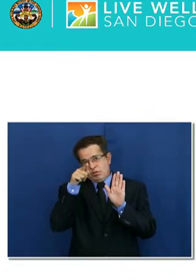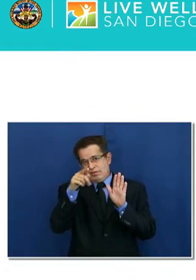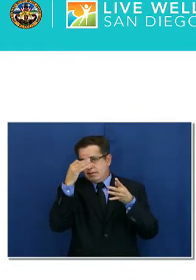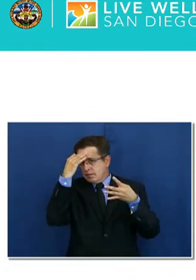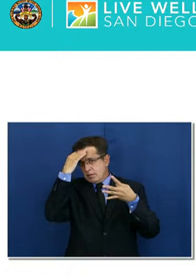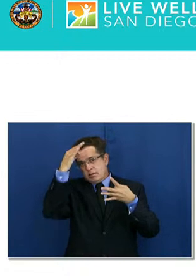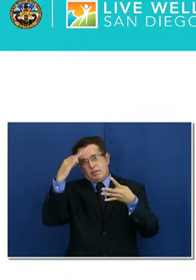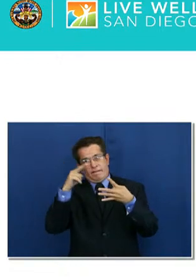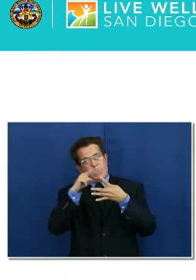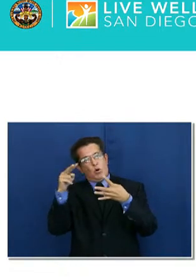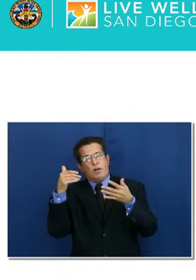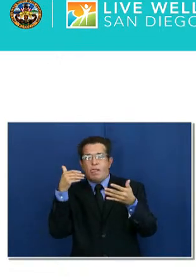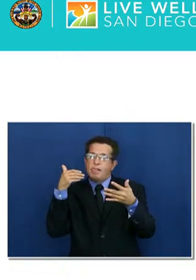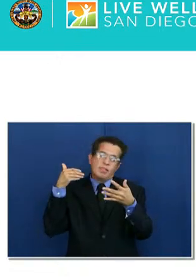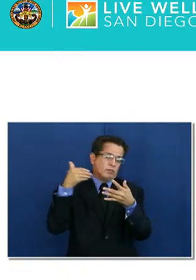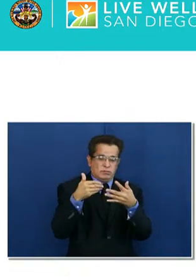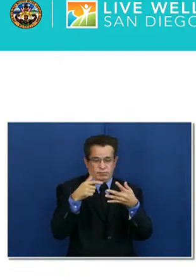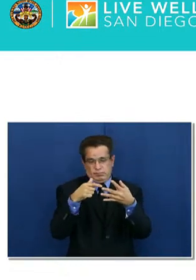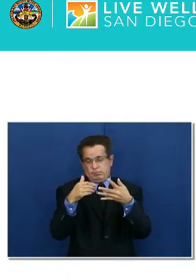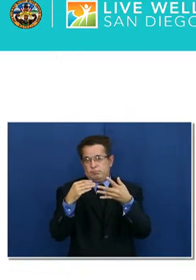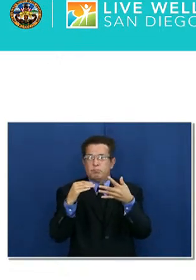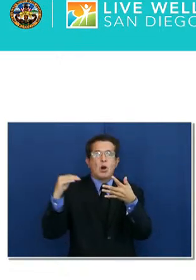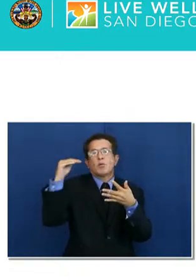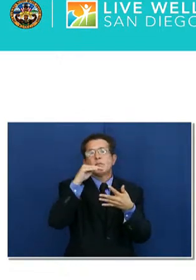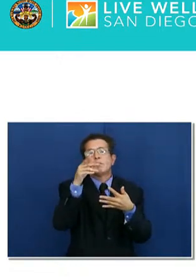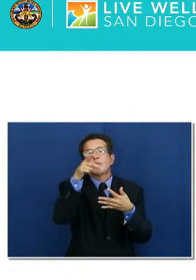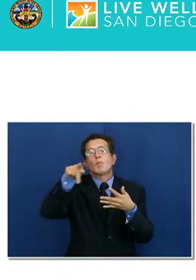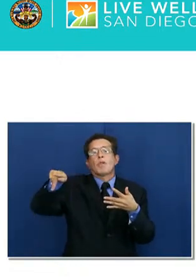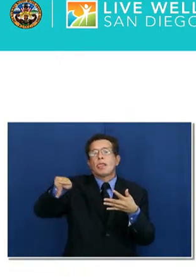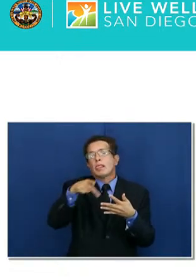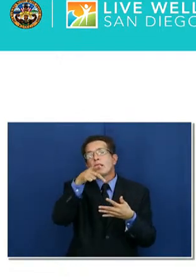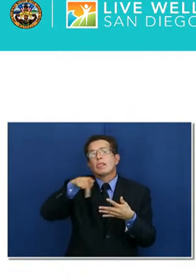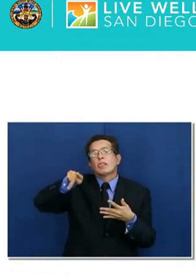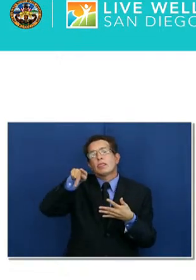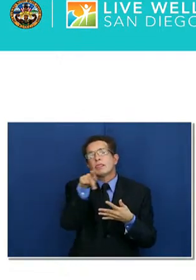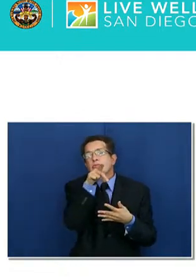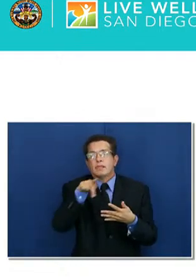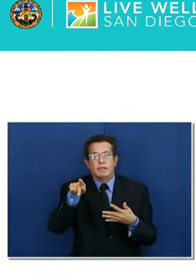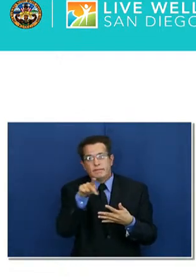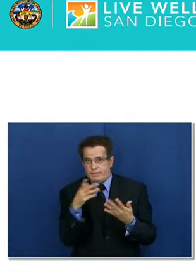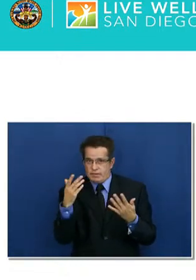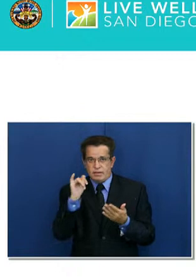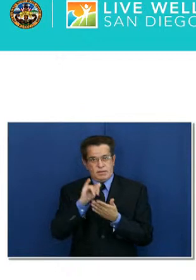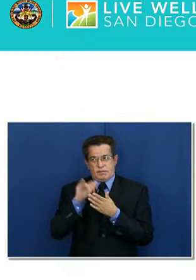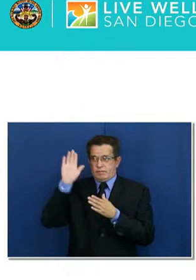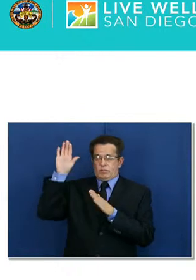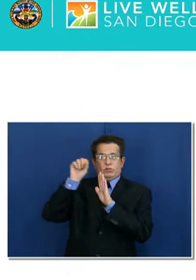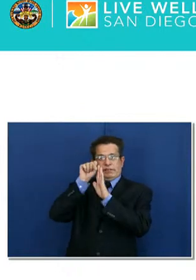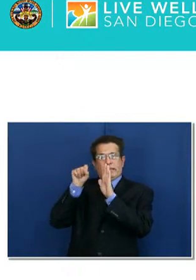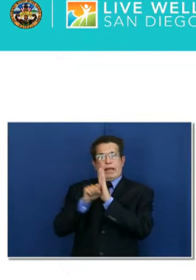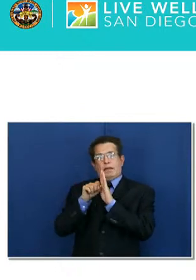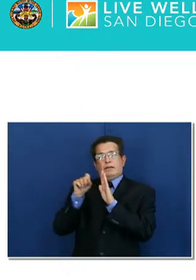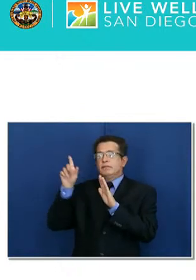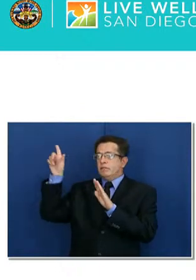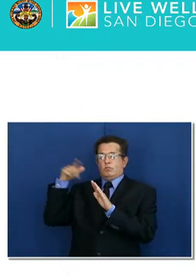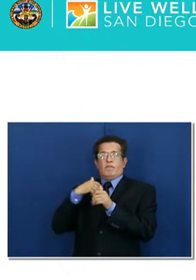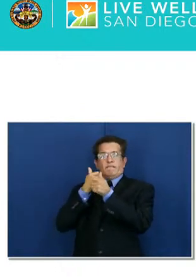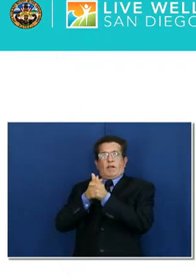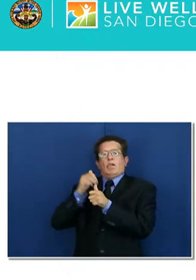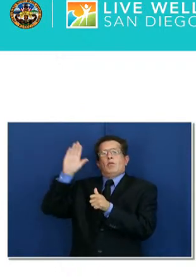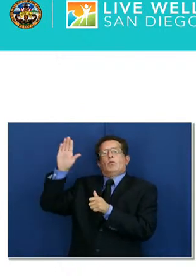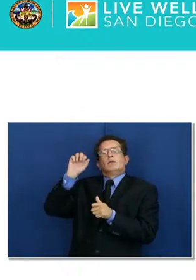too close to, for comfort, to the purple tier. And with the state's corrected calculation